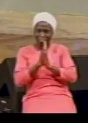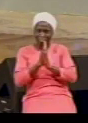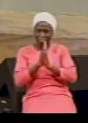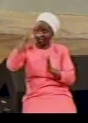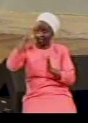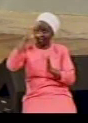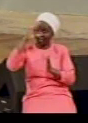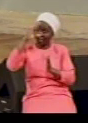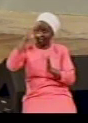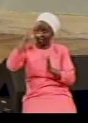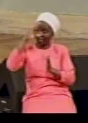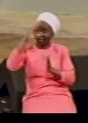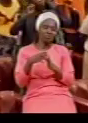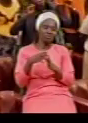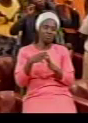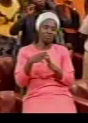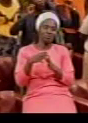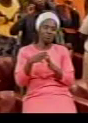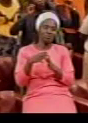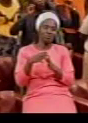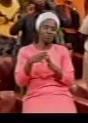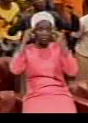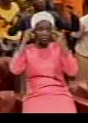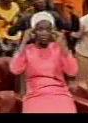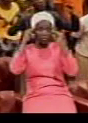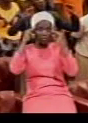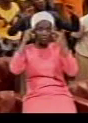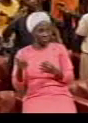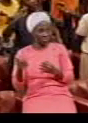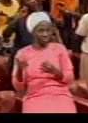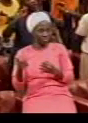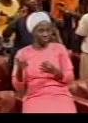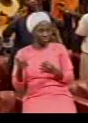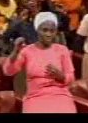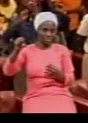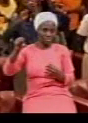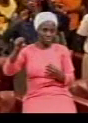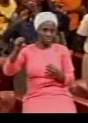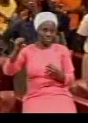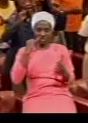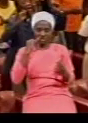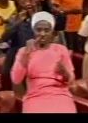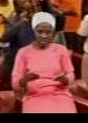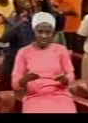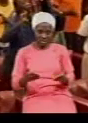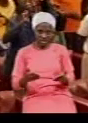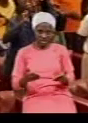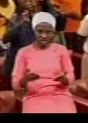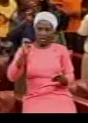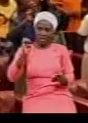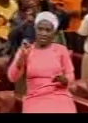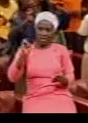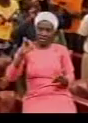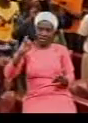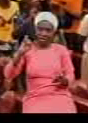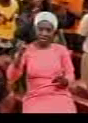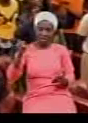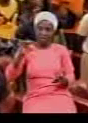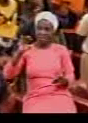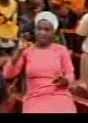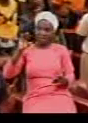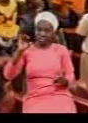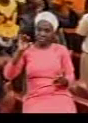Moses is gone. Joshua is here. Elijah is gone. Elisha